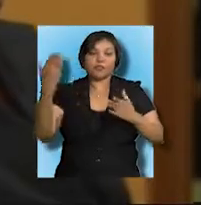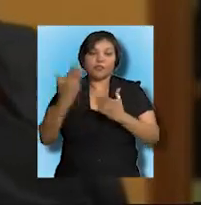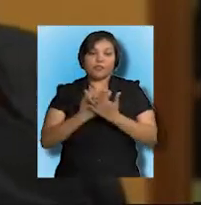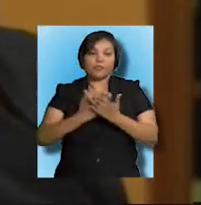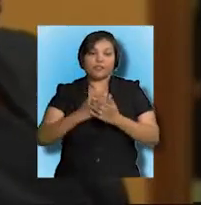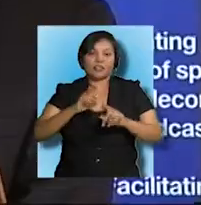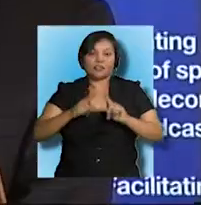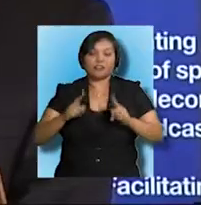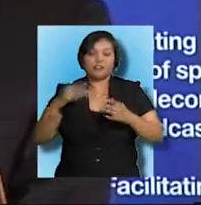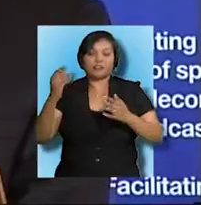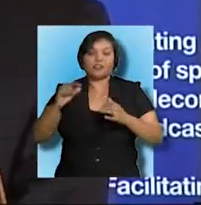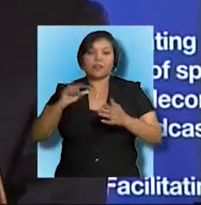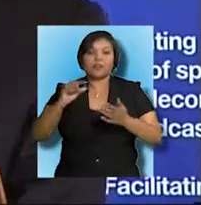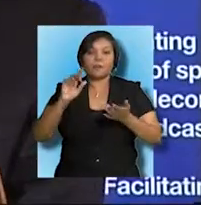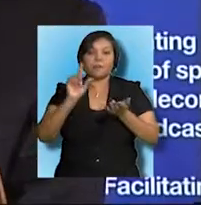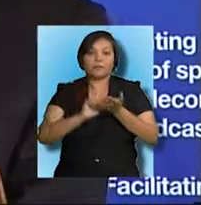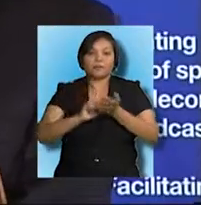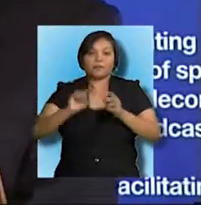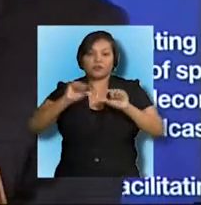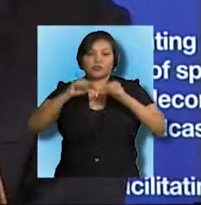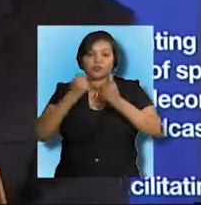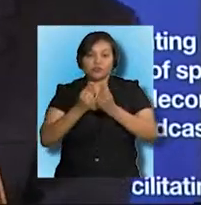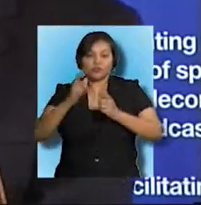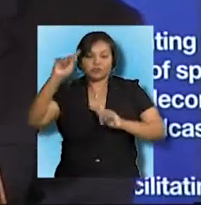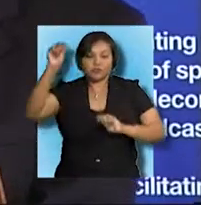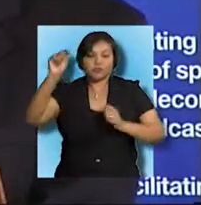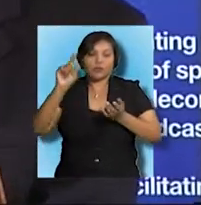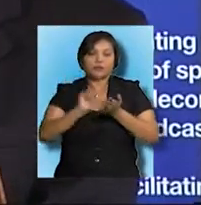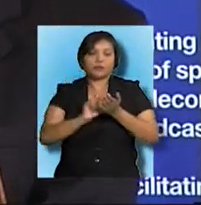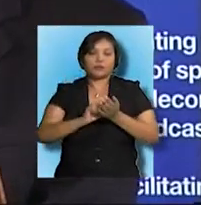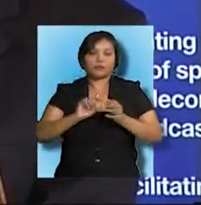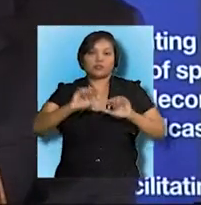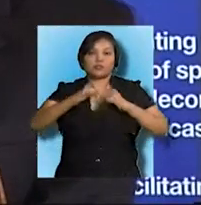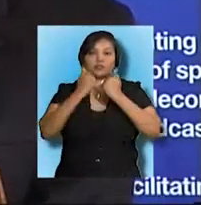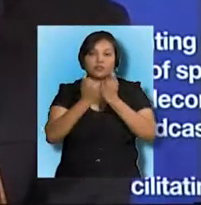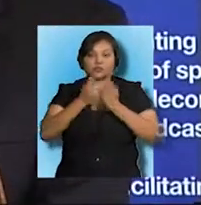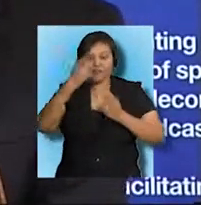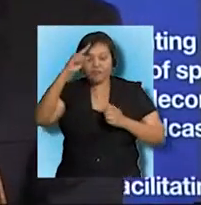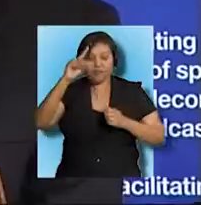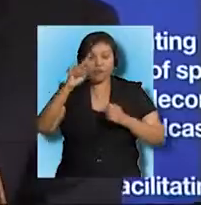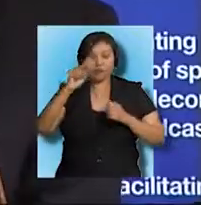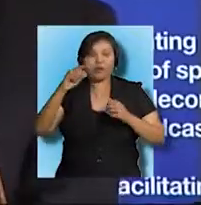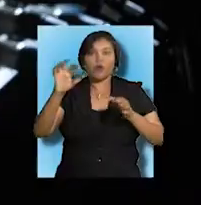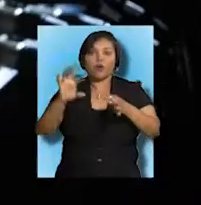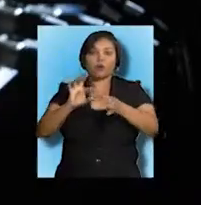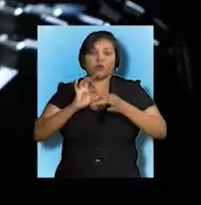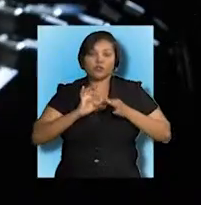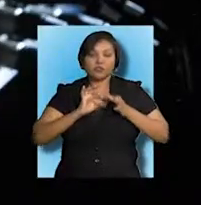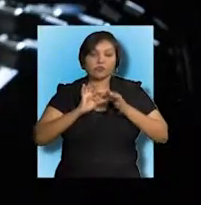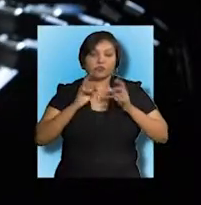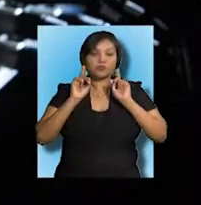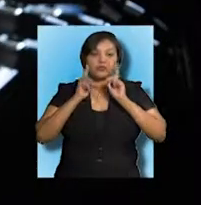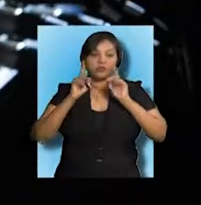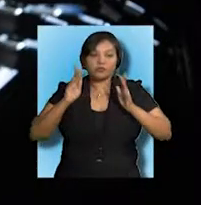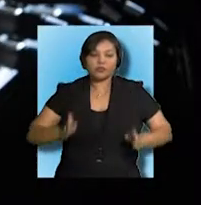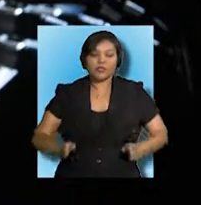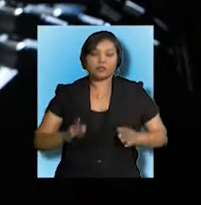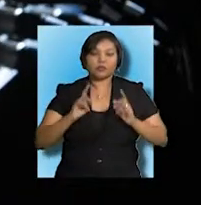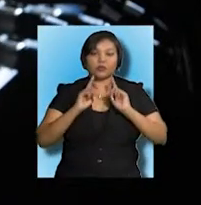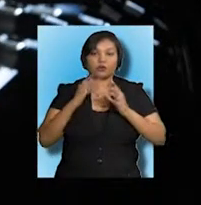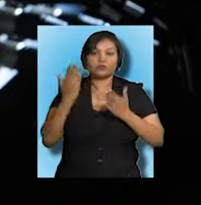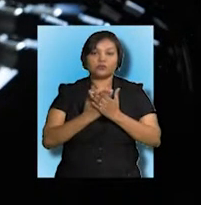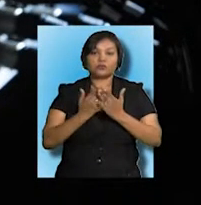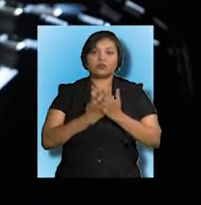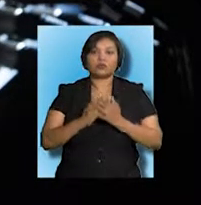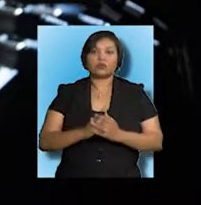the Trinidad and Tobago Publishers and Broadcasting Association on the matter. Some industry leaders